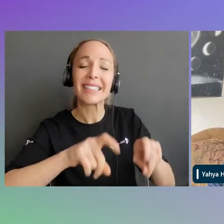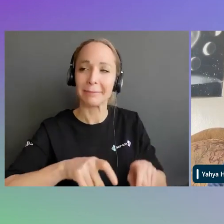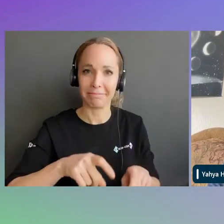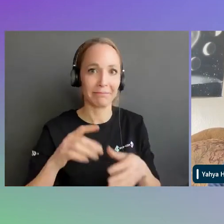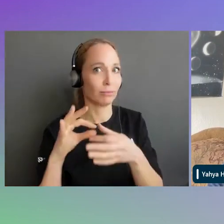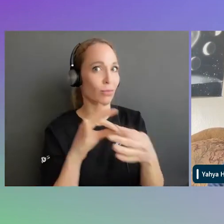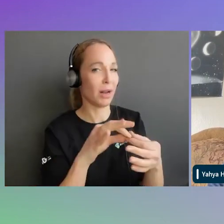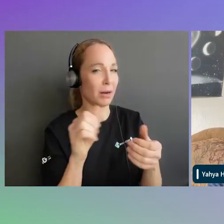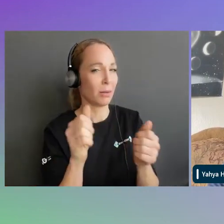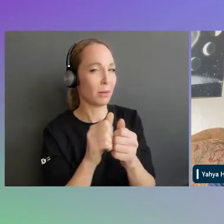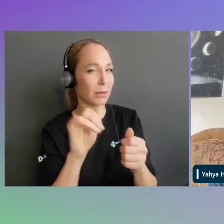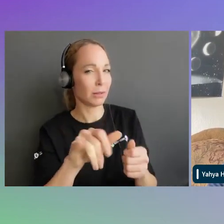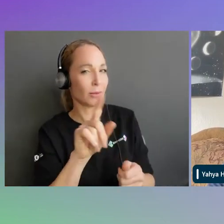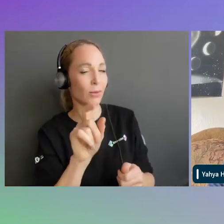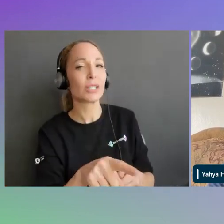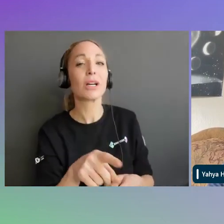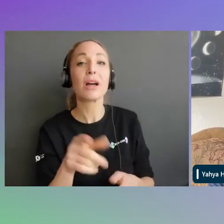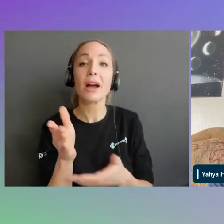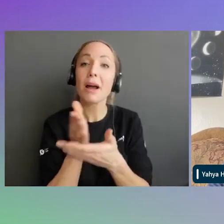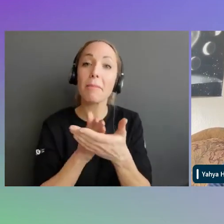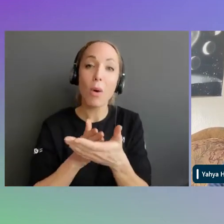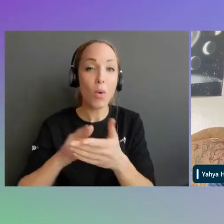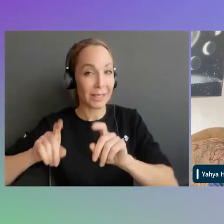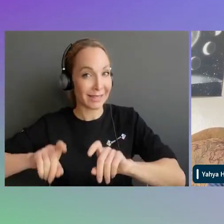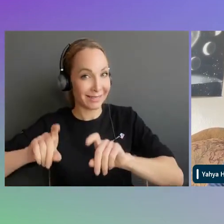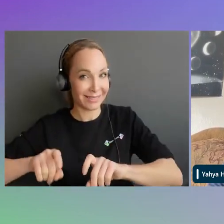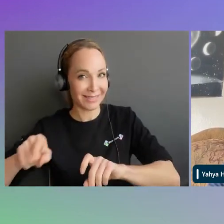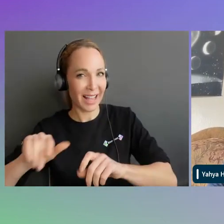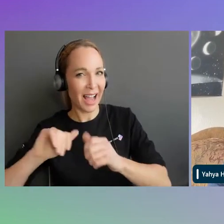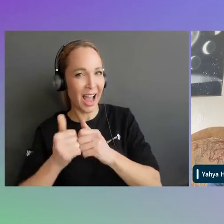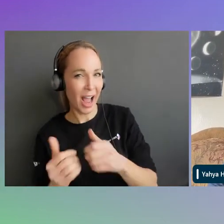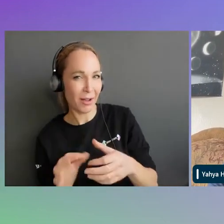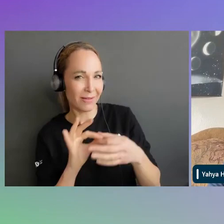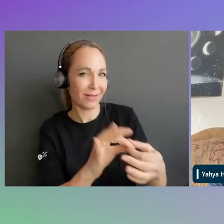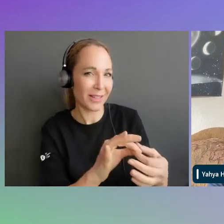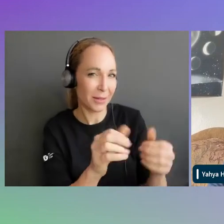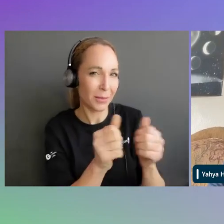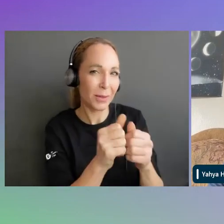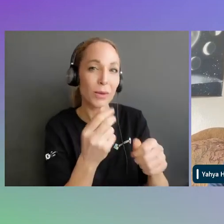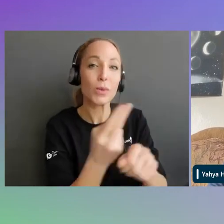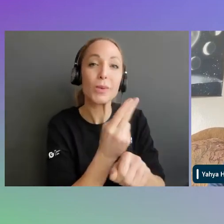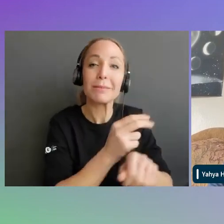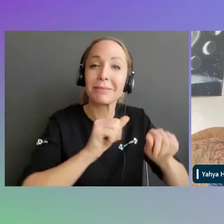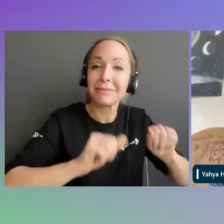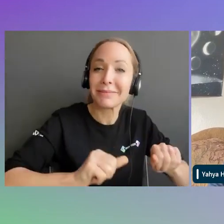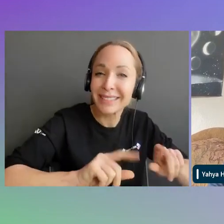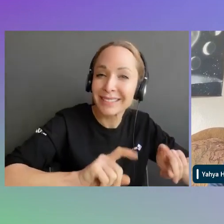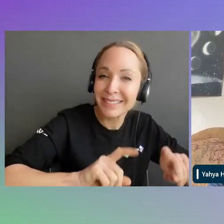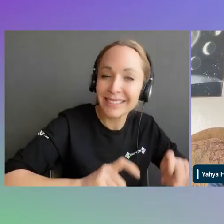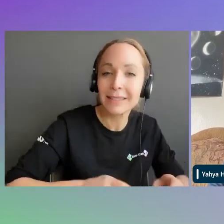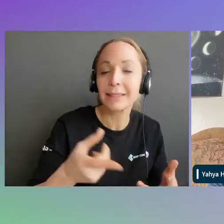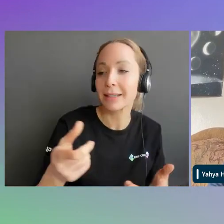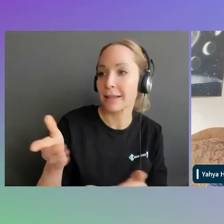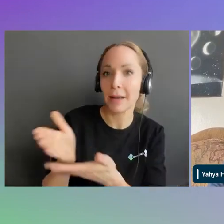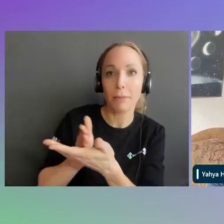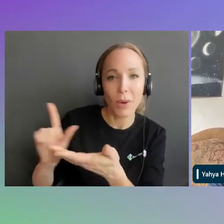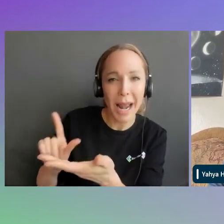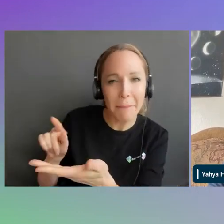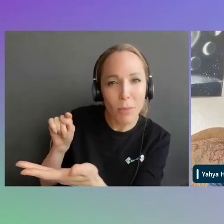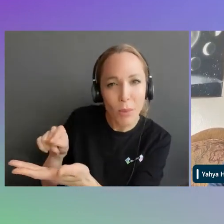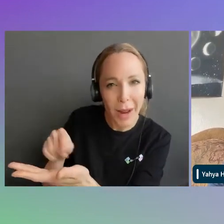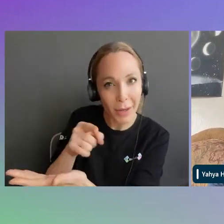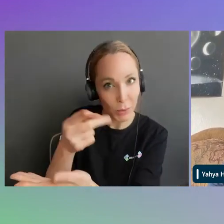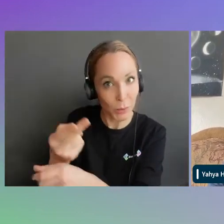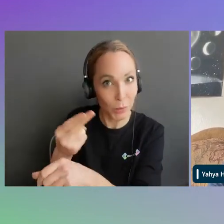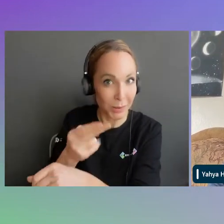into the rest of kind of usability testing, and especially if you're using, for example, a component library and they already